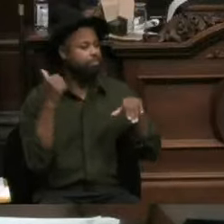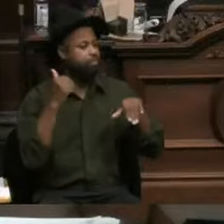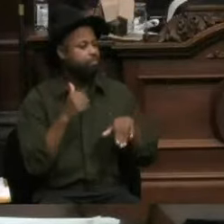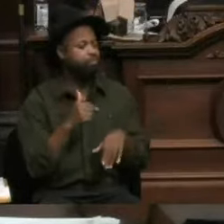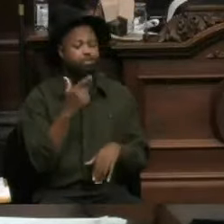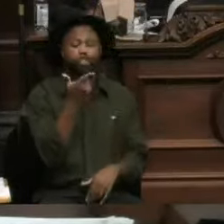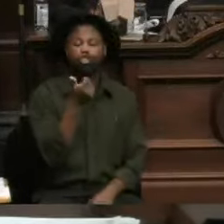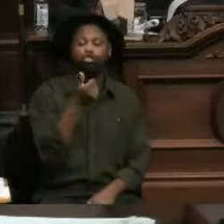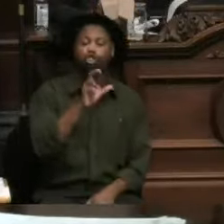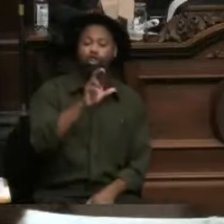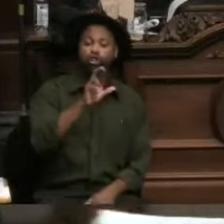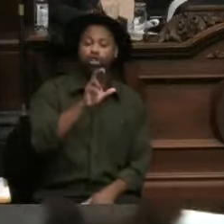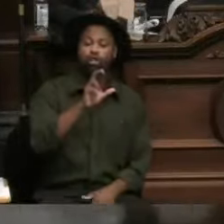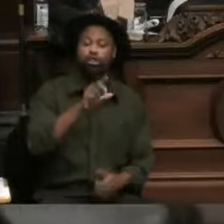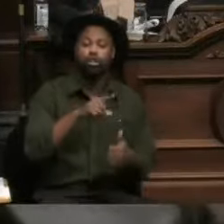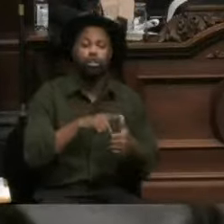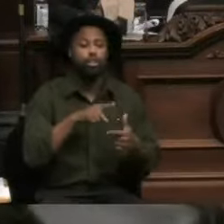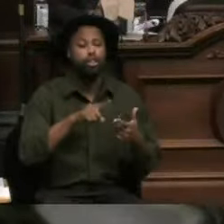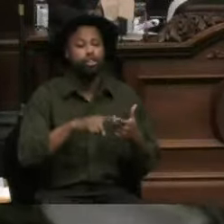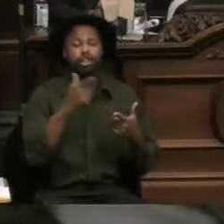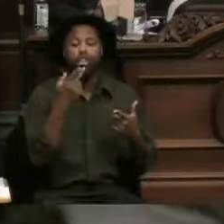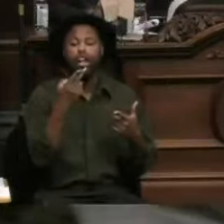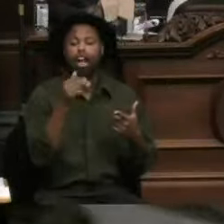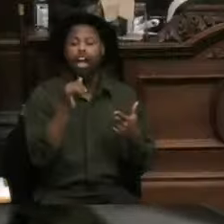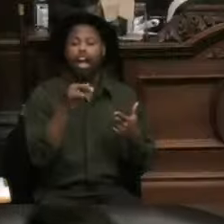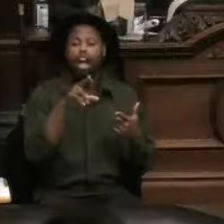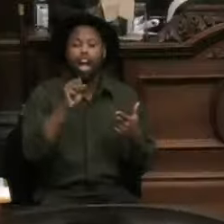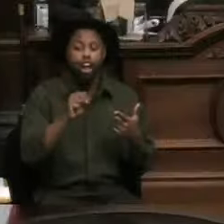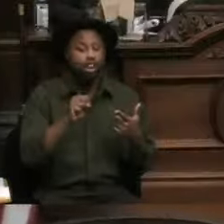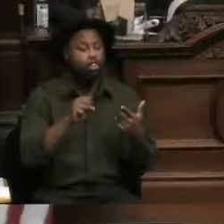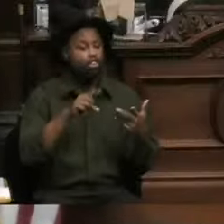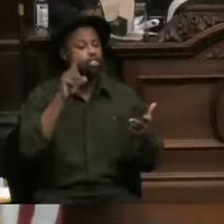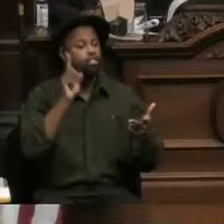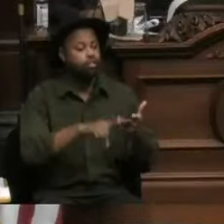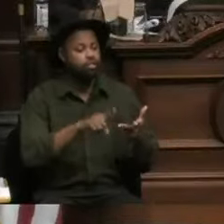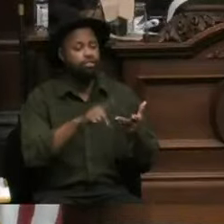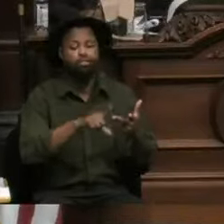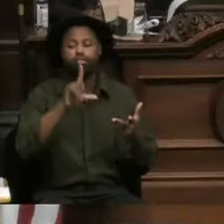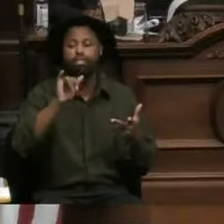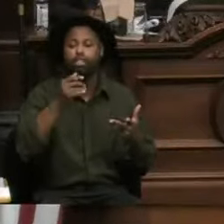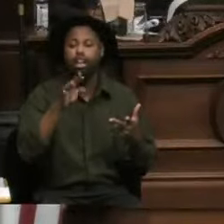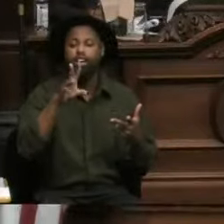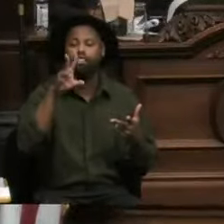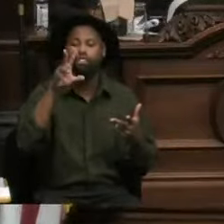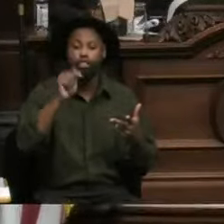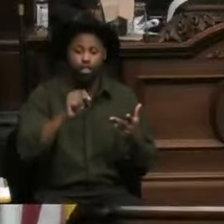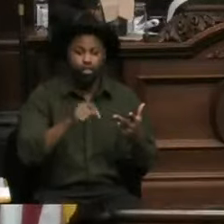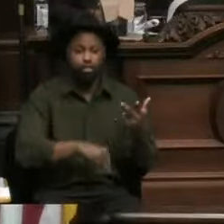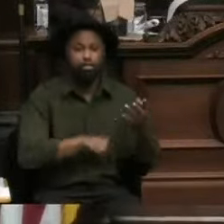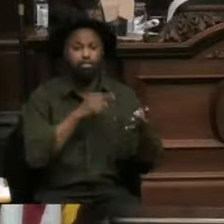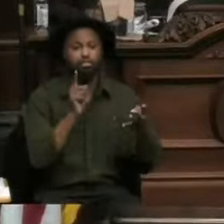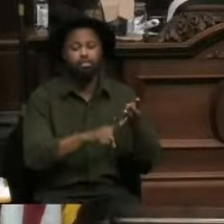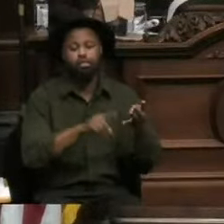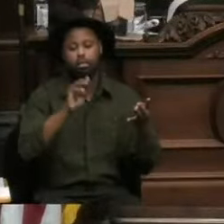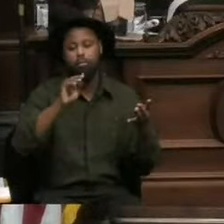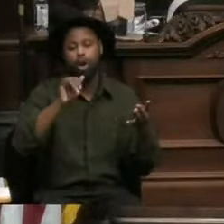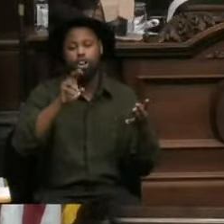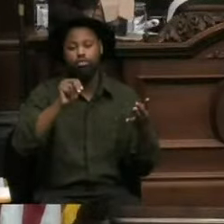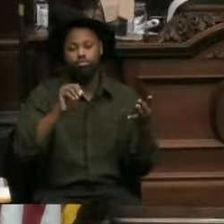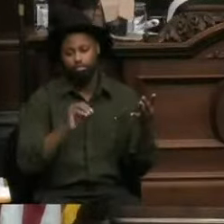Gruber? Here. Agent Councilmember Harris? Here. Agent Councilmember Lightfoot? Present, ma'am. Agent Councilmember